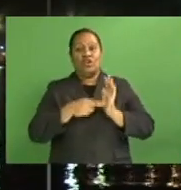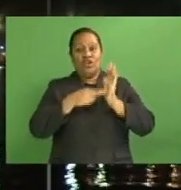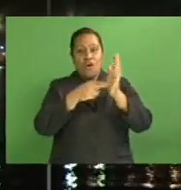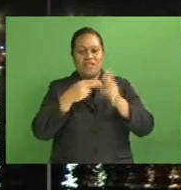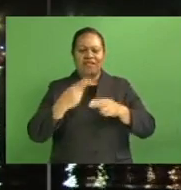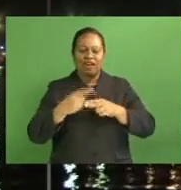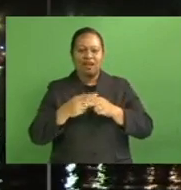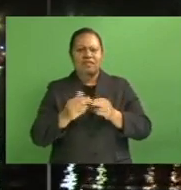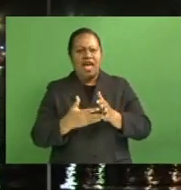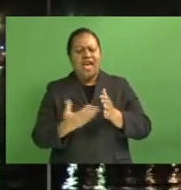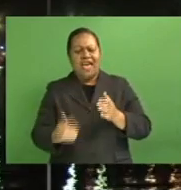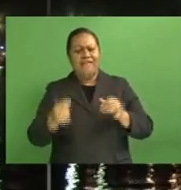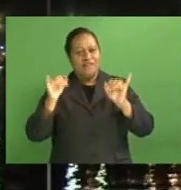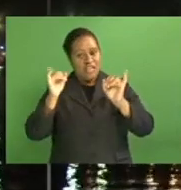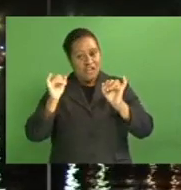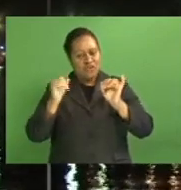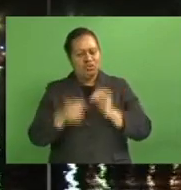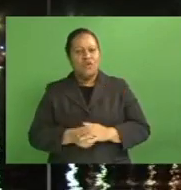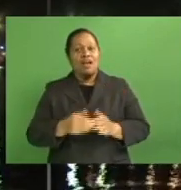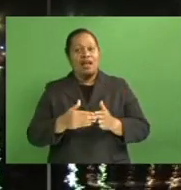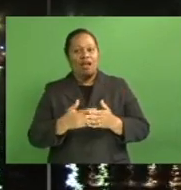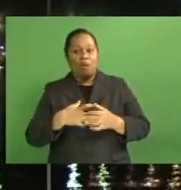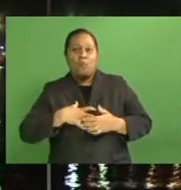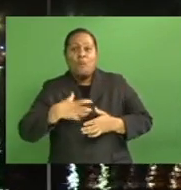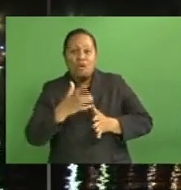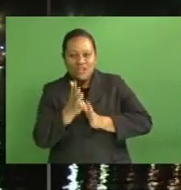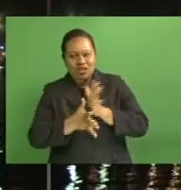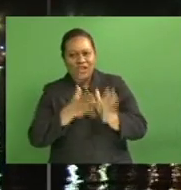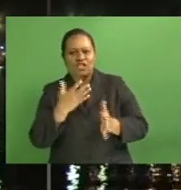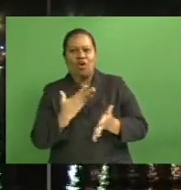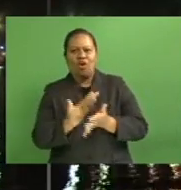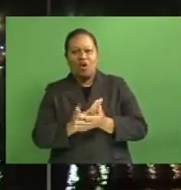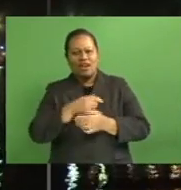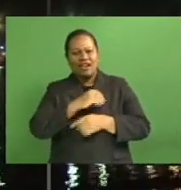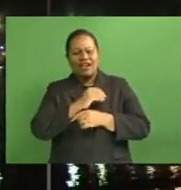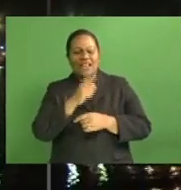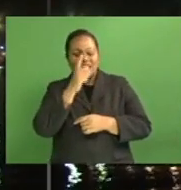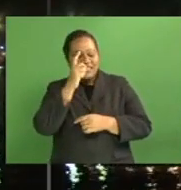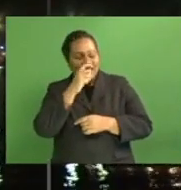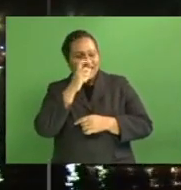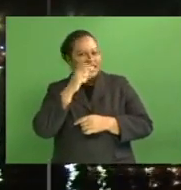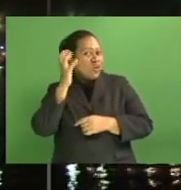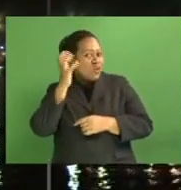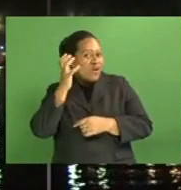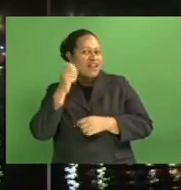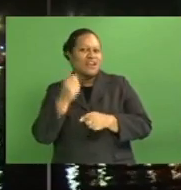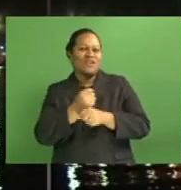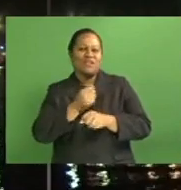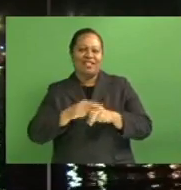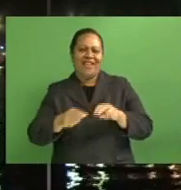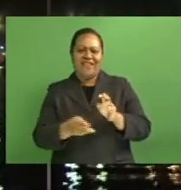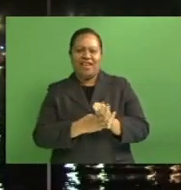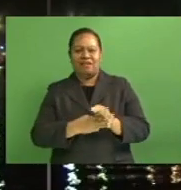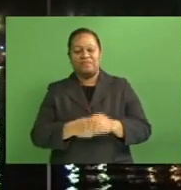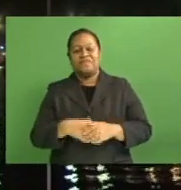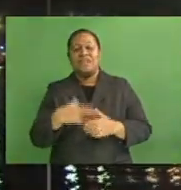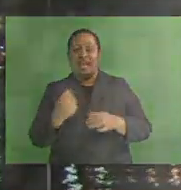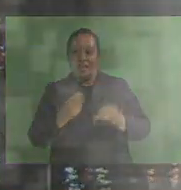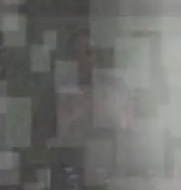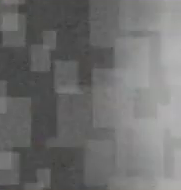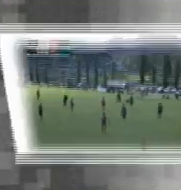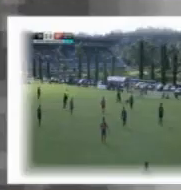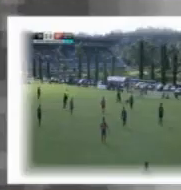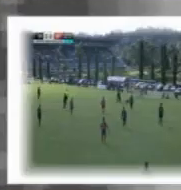farmers raise major issues. Now for these stories and others, tune in daily to our sister radio station Gold FM. Our poll